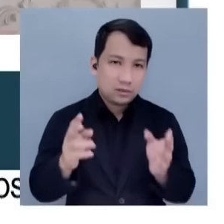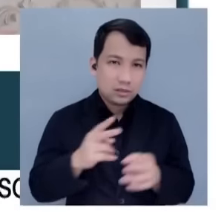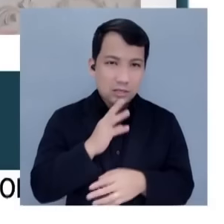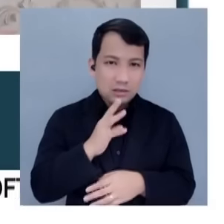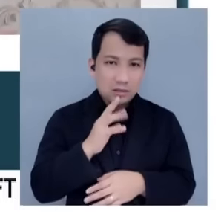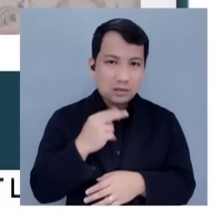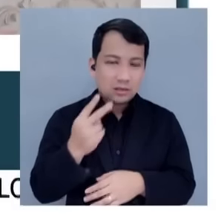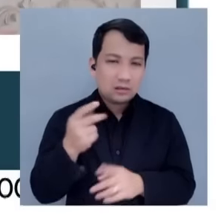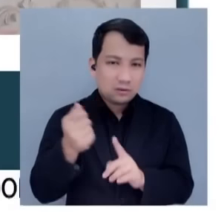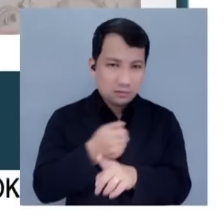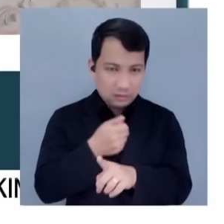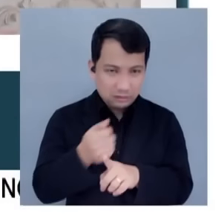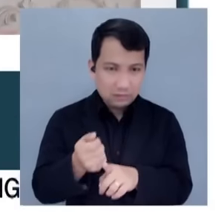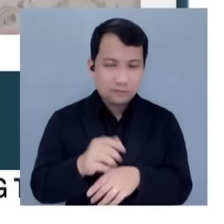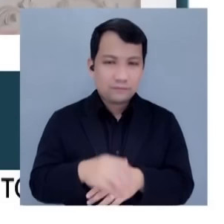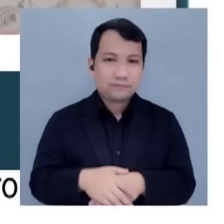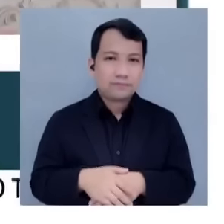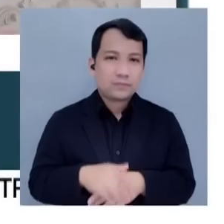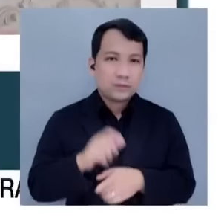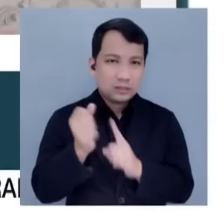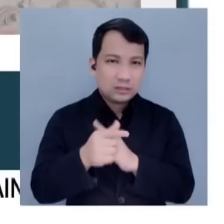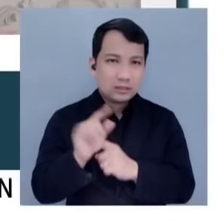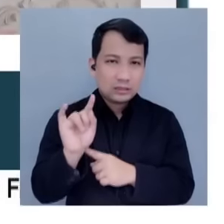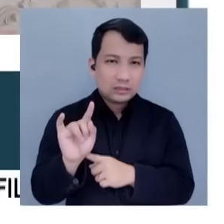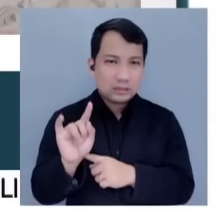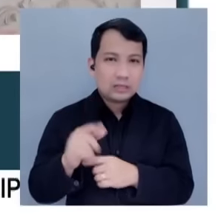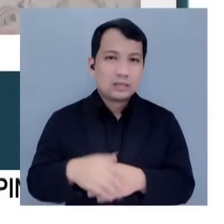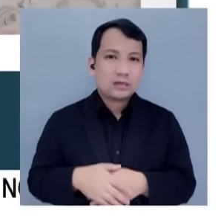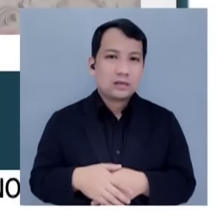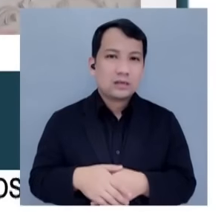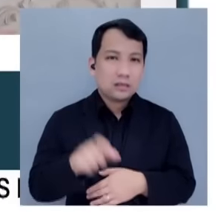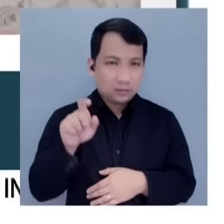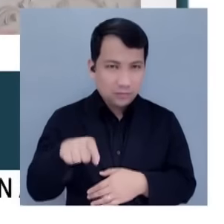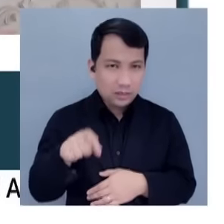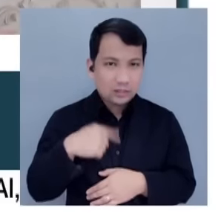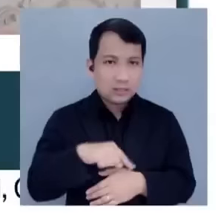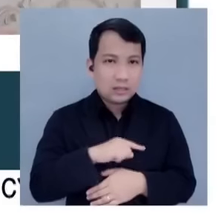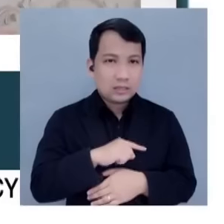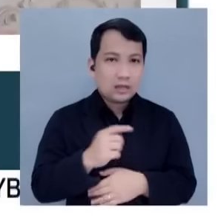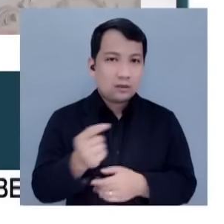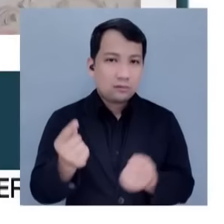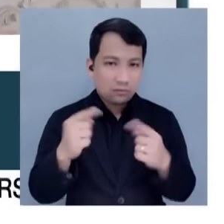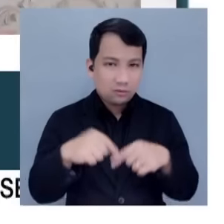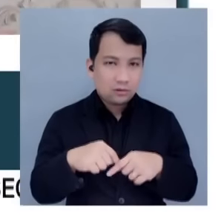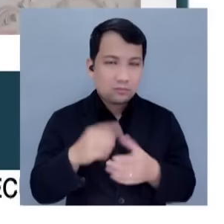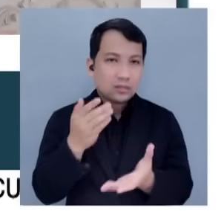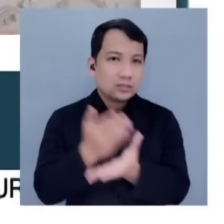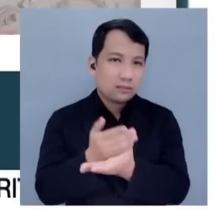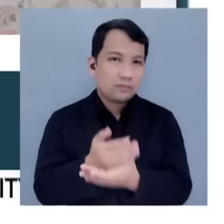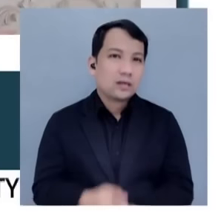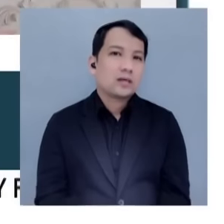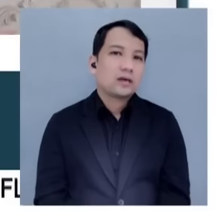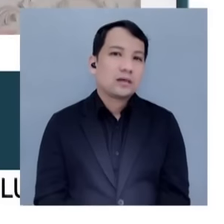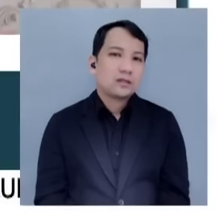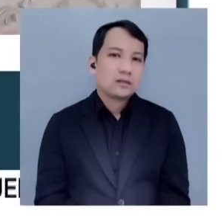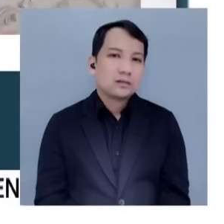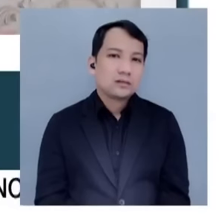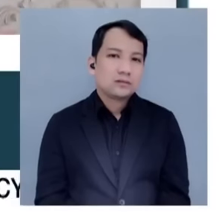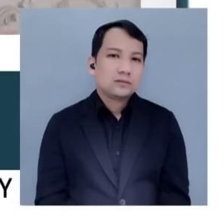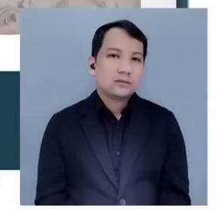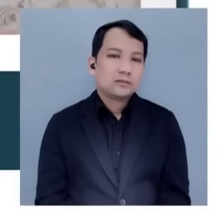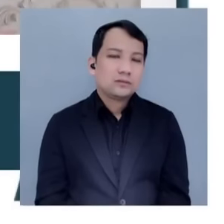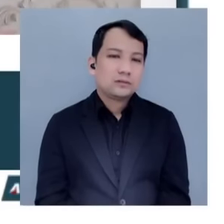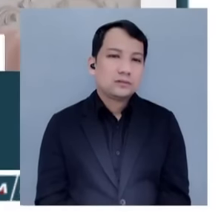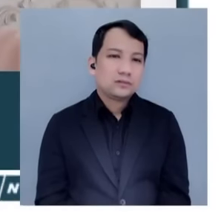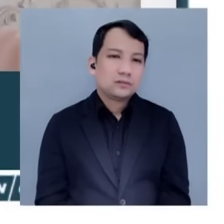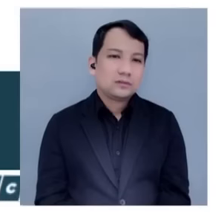abuse on social media na kinakailangang mapigil at mapigil. Former